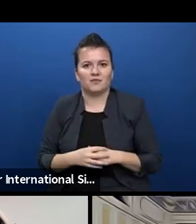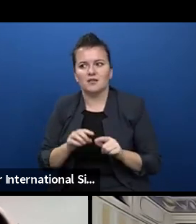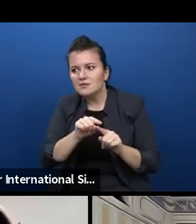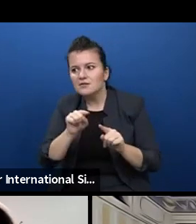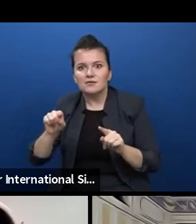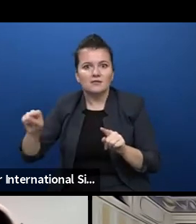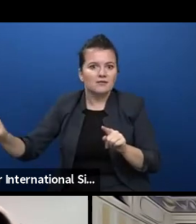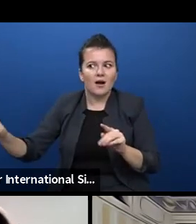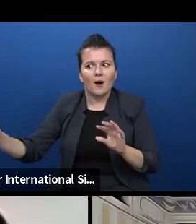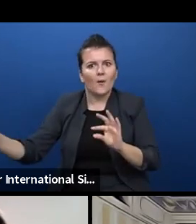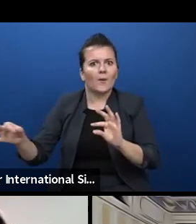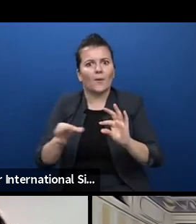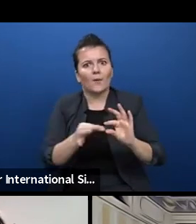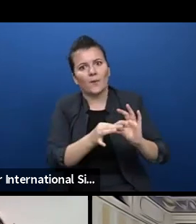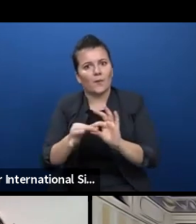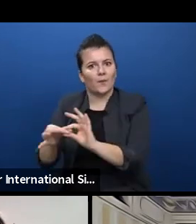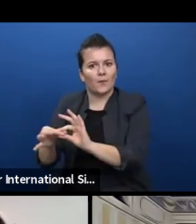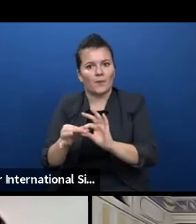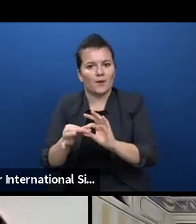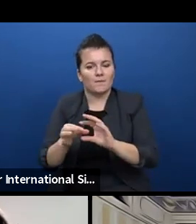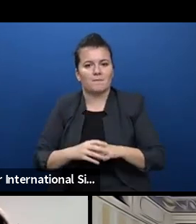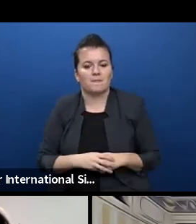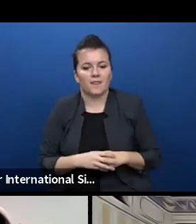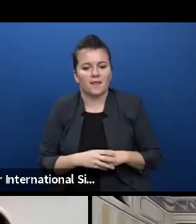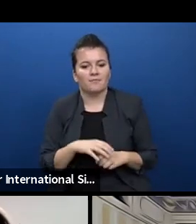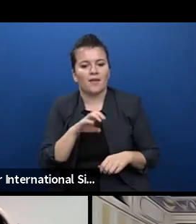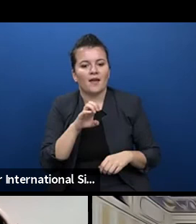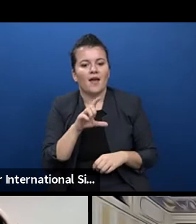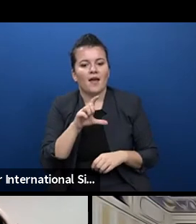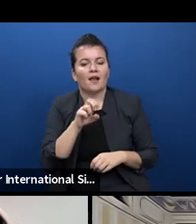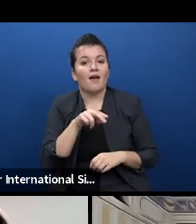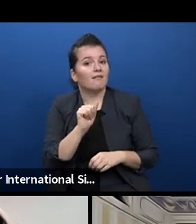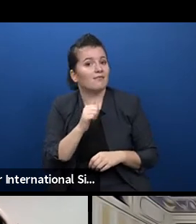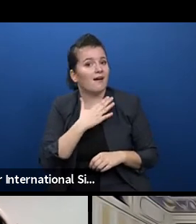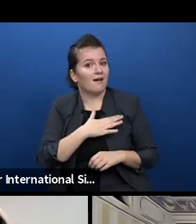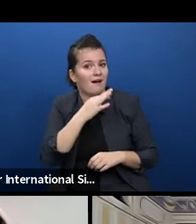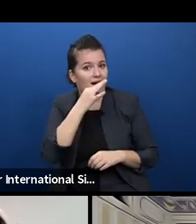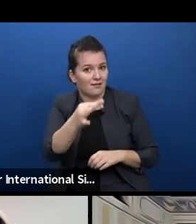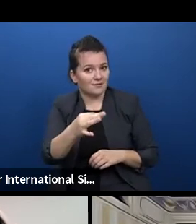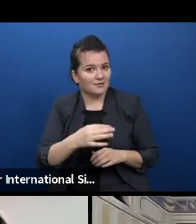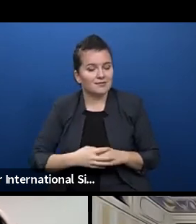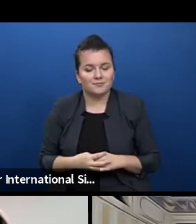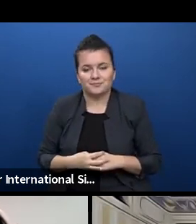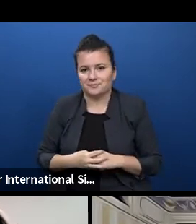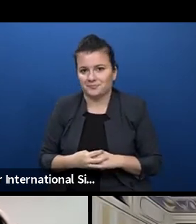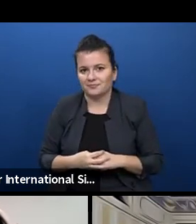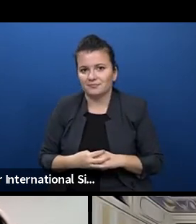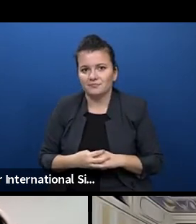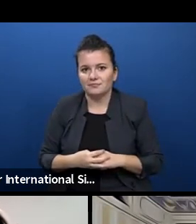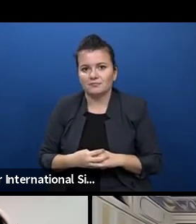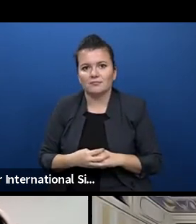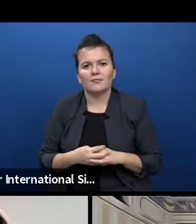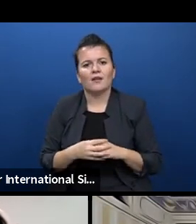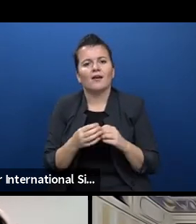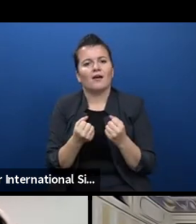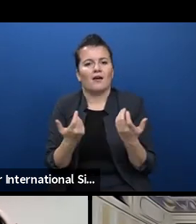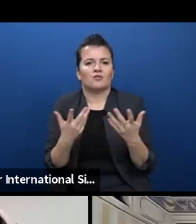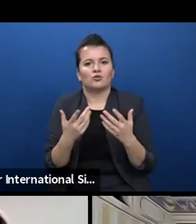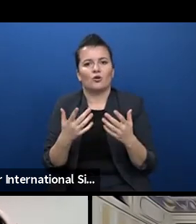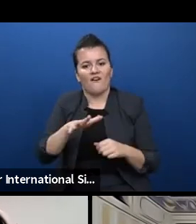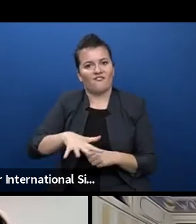Here's another question by Elena Polivtseva. Will there be any focus on multidisciplinary venues